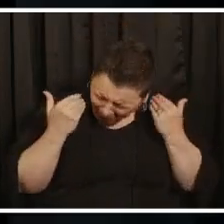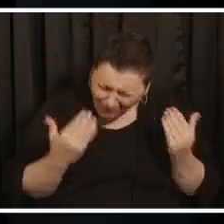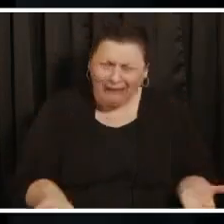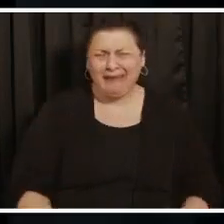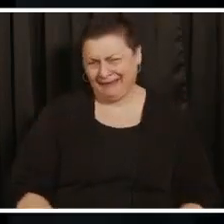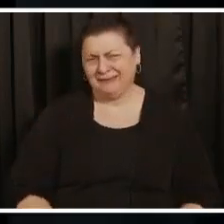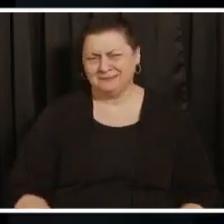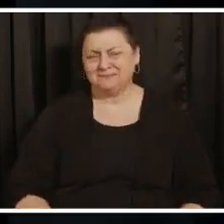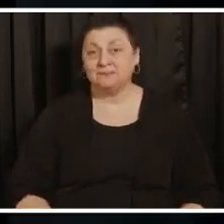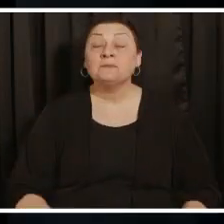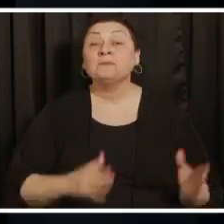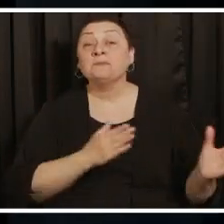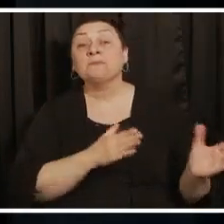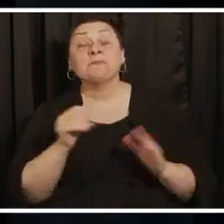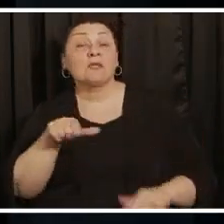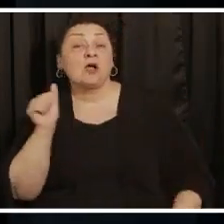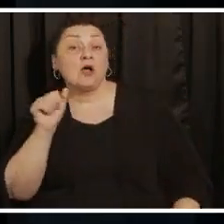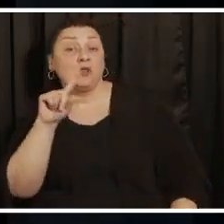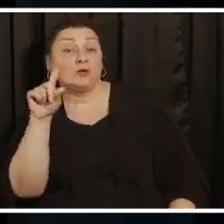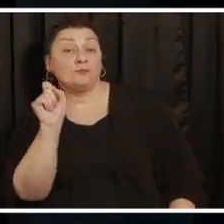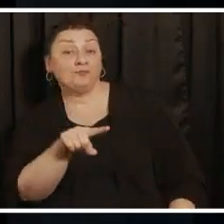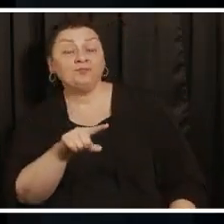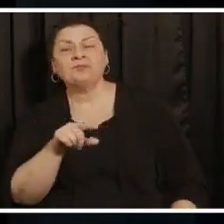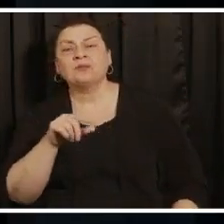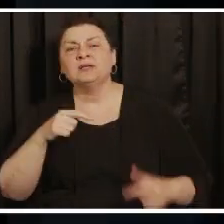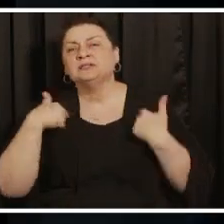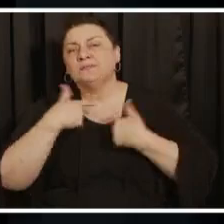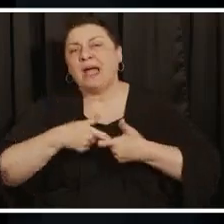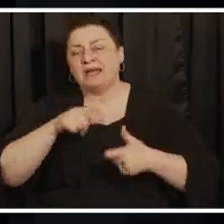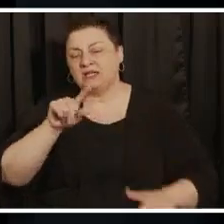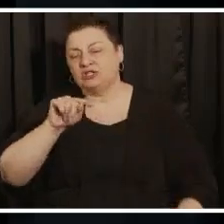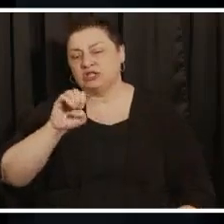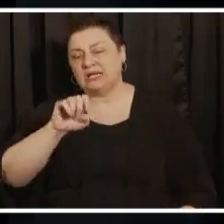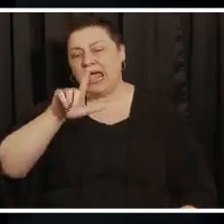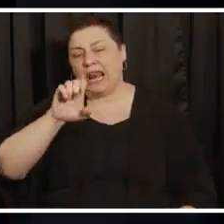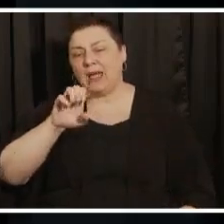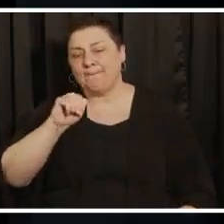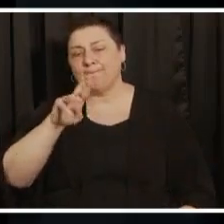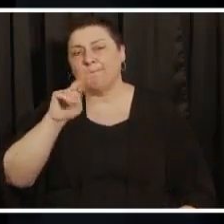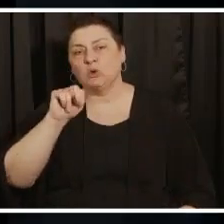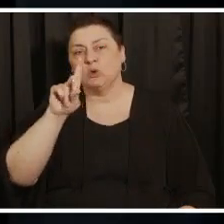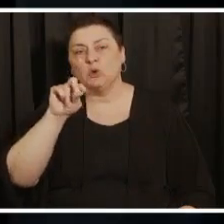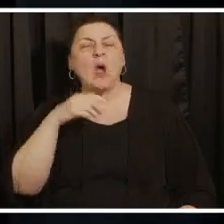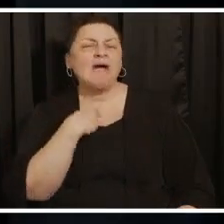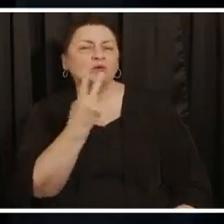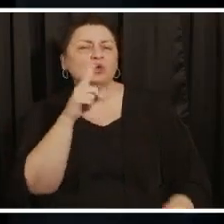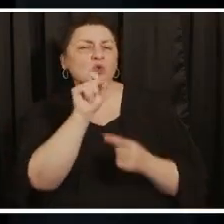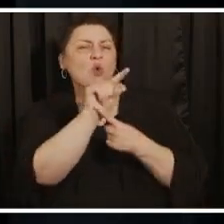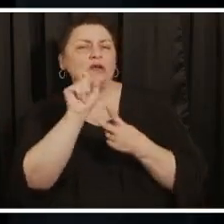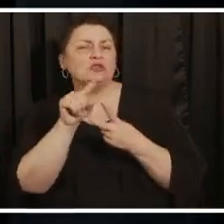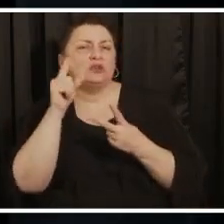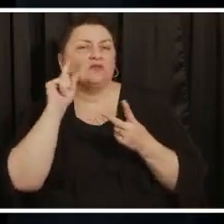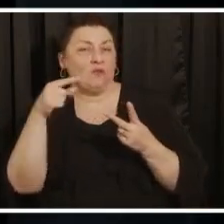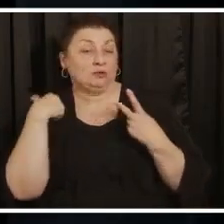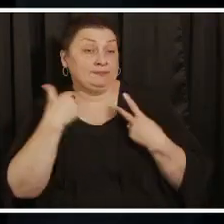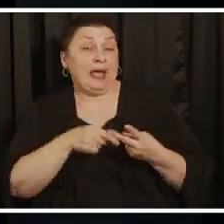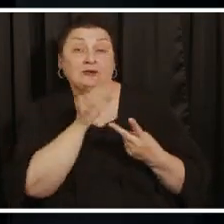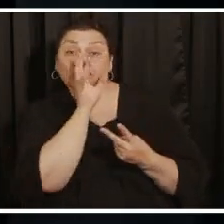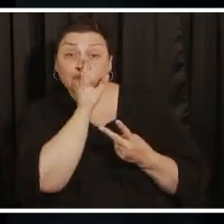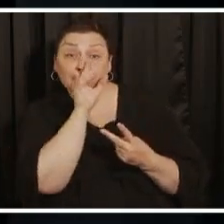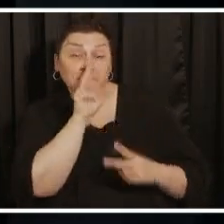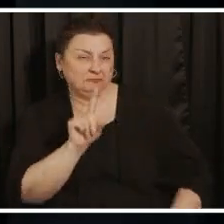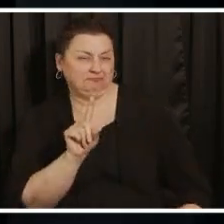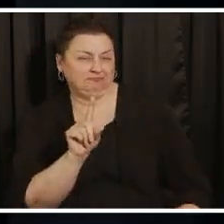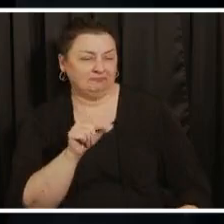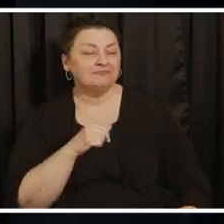Hi, this is Johan Castellanos from Telemundo. 2 quick questions in Spanish. ¿Cuál es su opinión